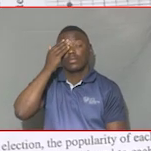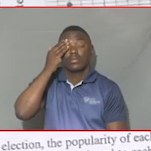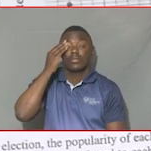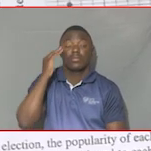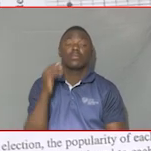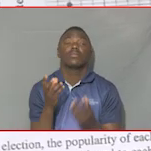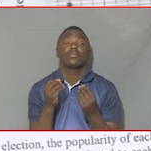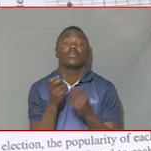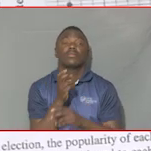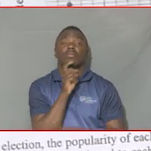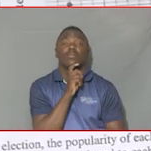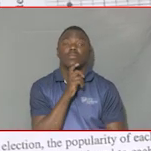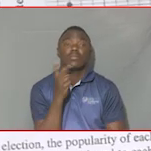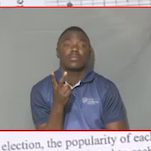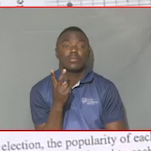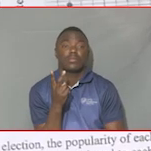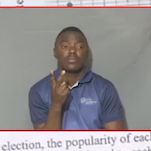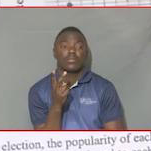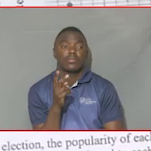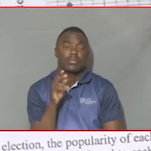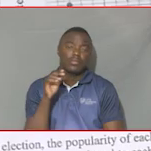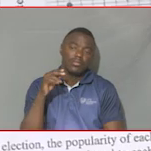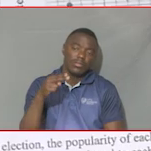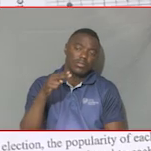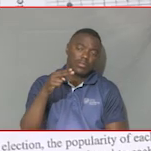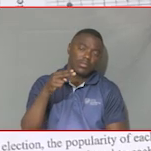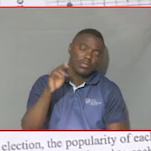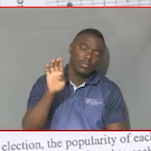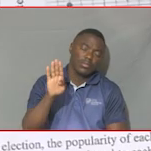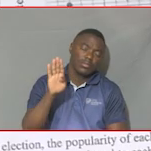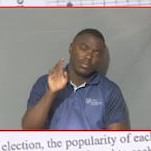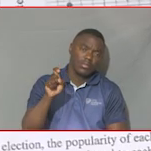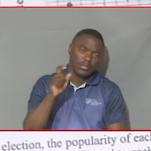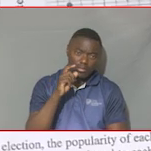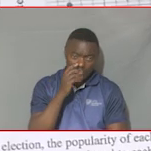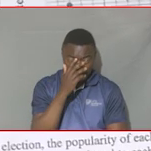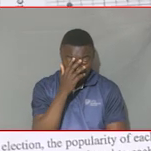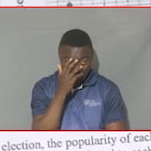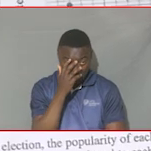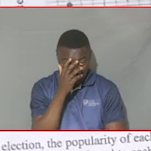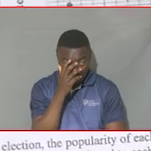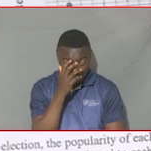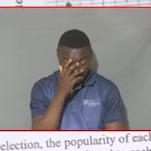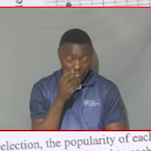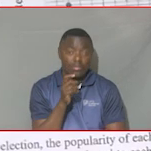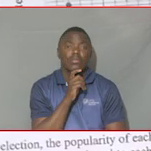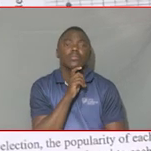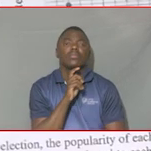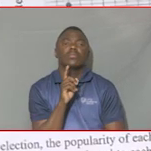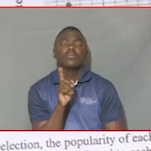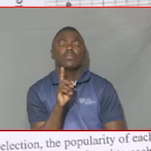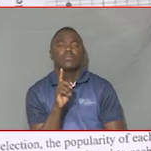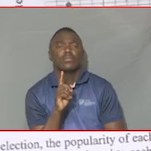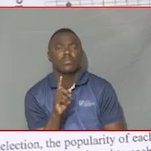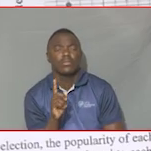which is a plus bx, and then I'm going to key it in. So here we're going to say,